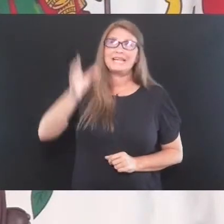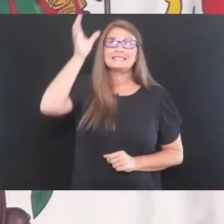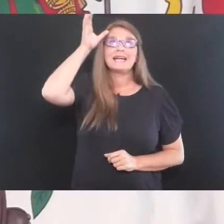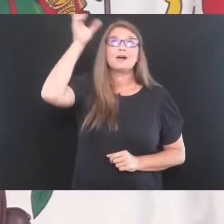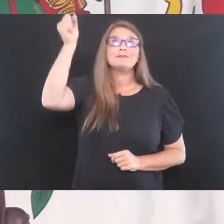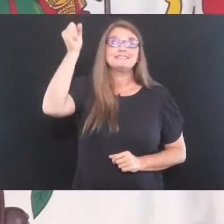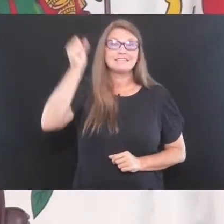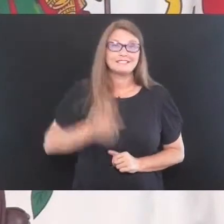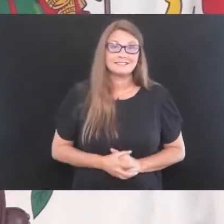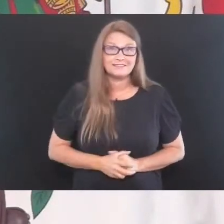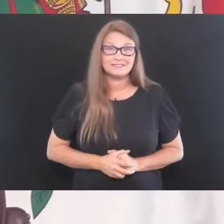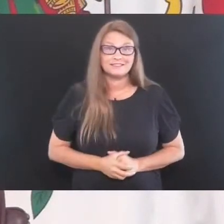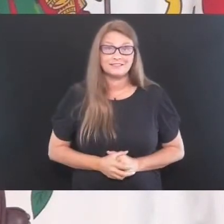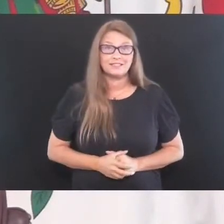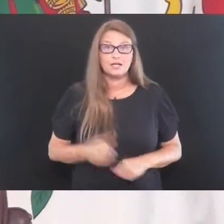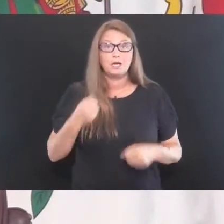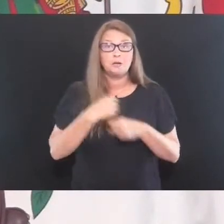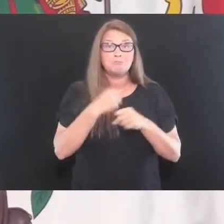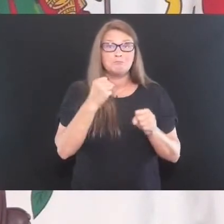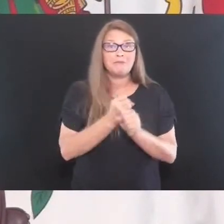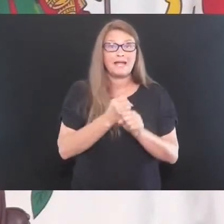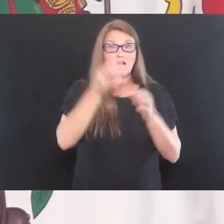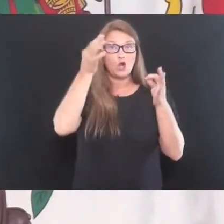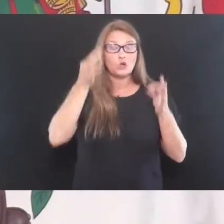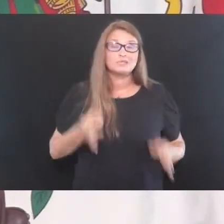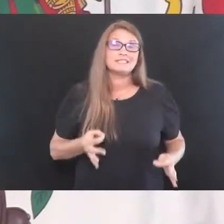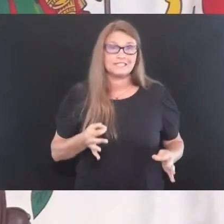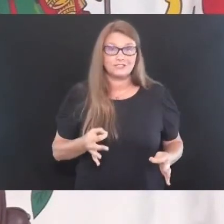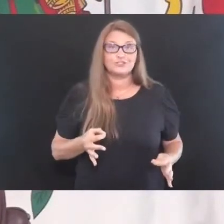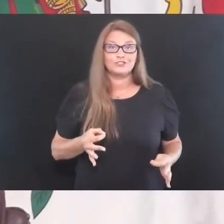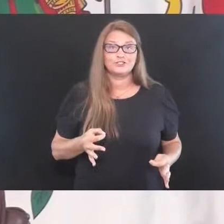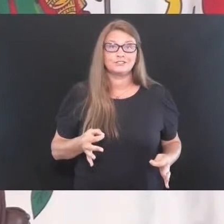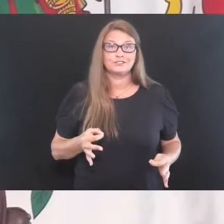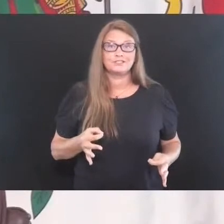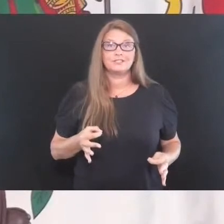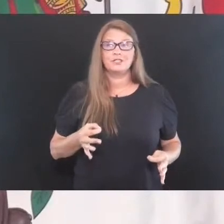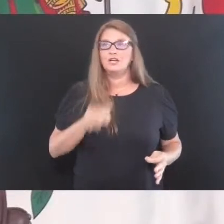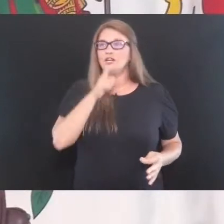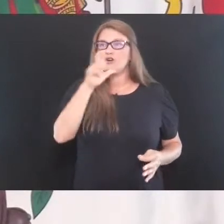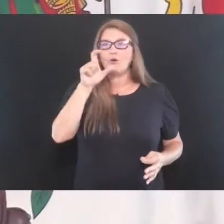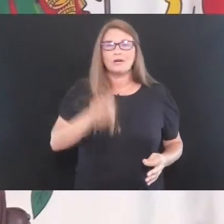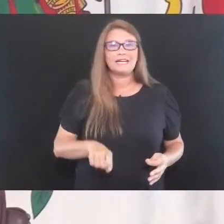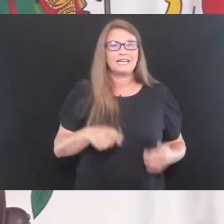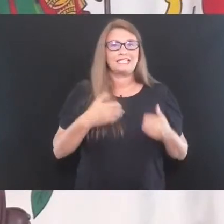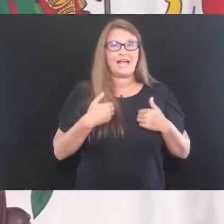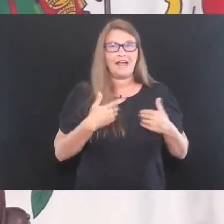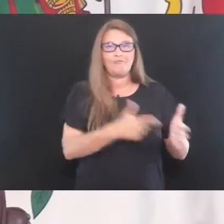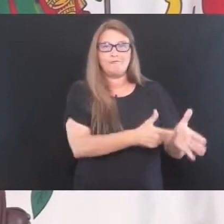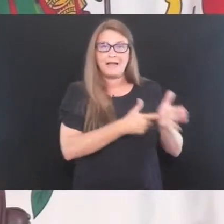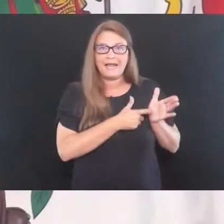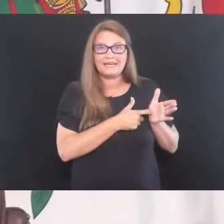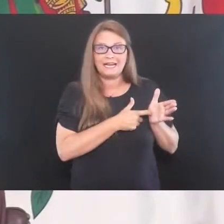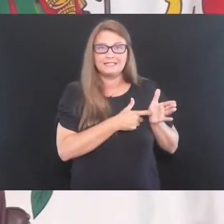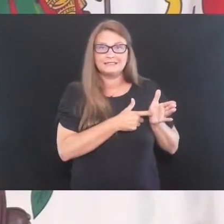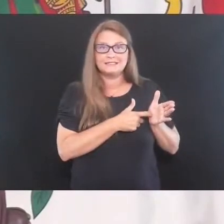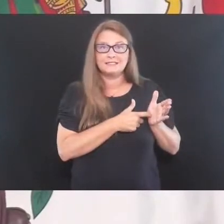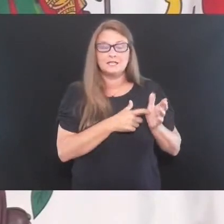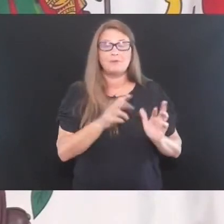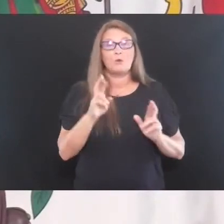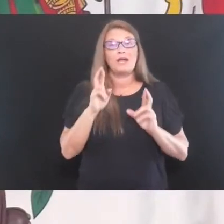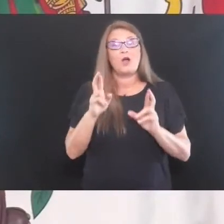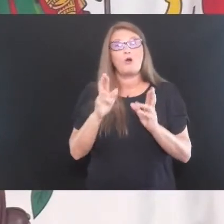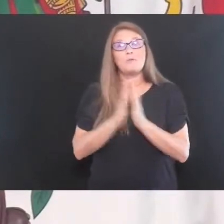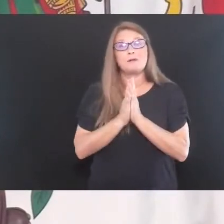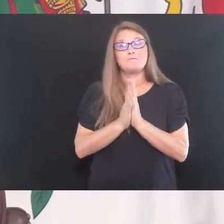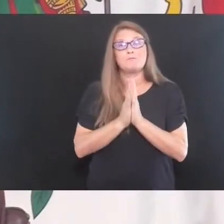sense. We'll make our own decisions. We won't need any mandates. But what we hope and pray is